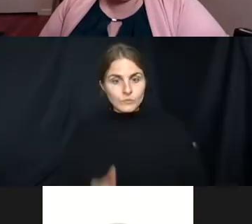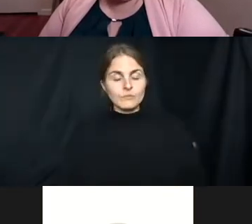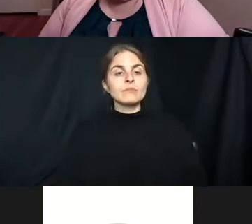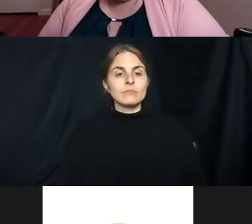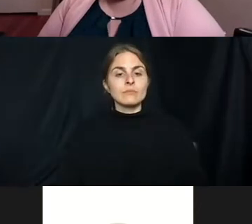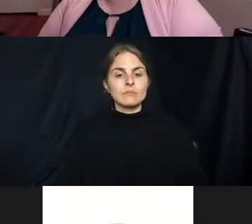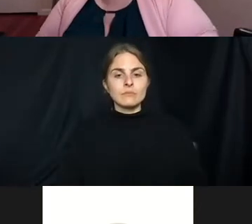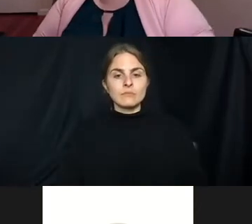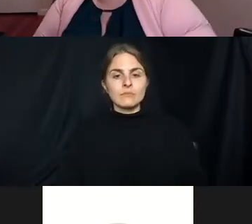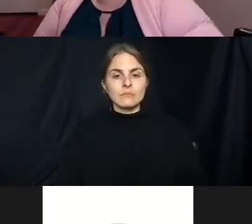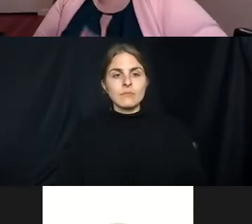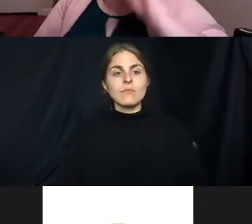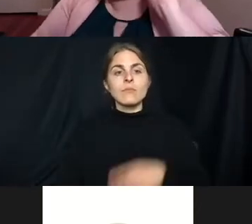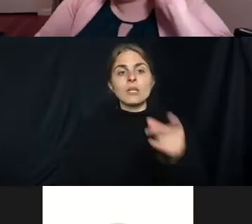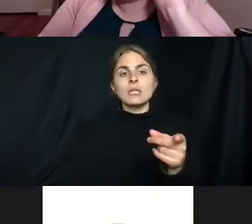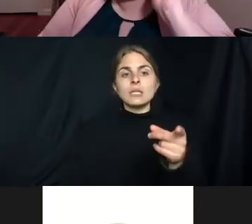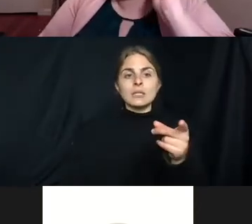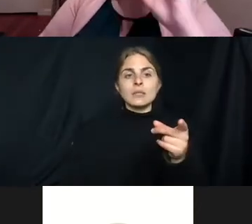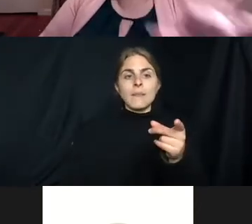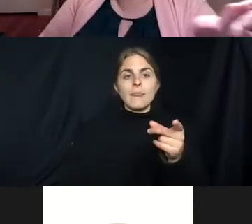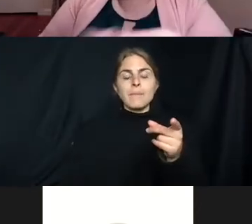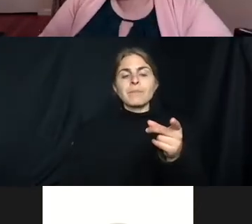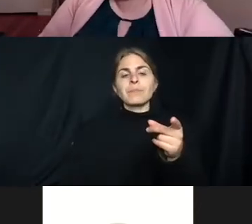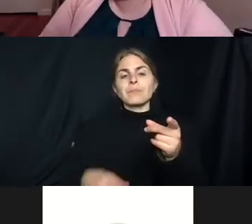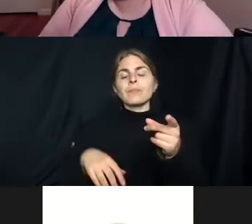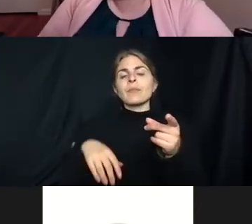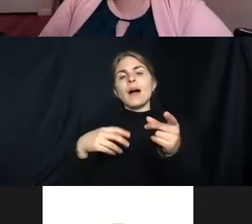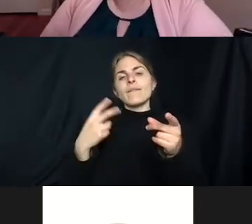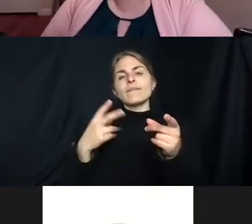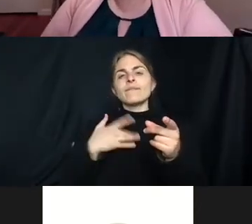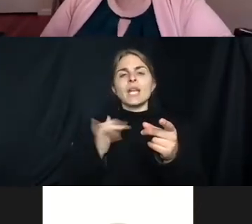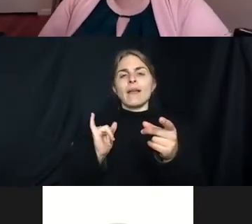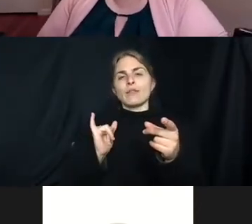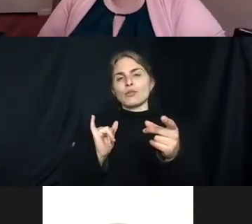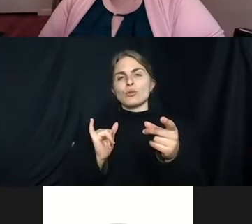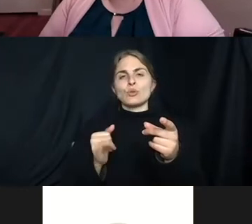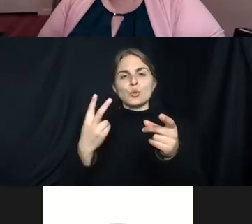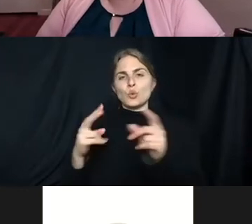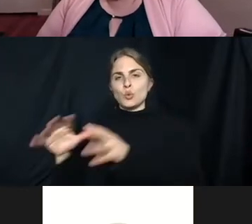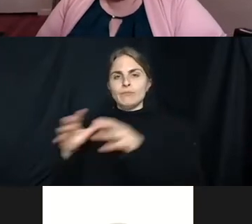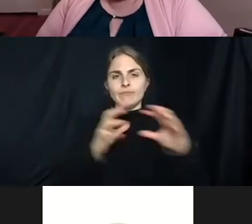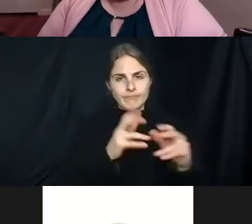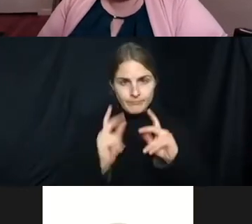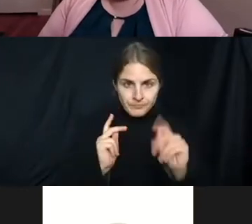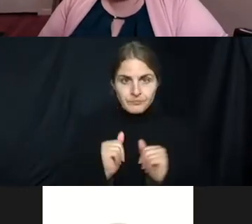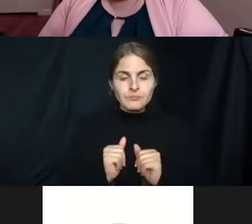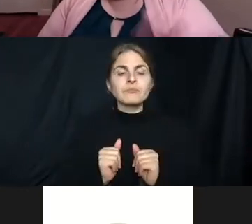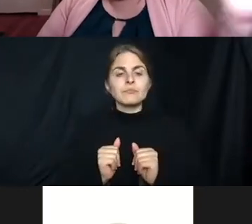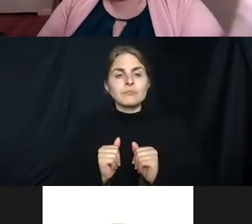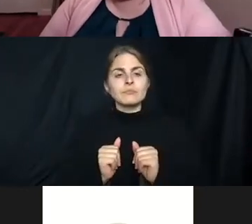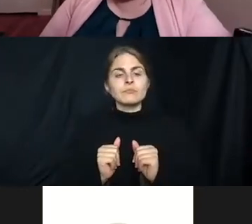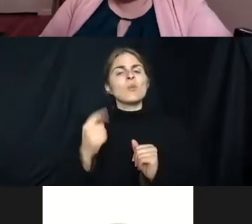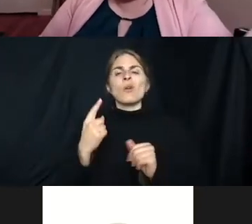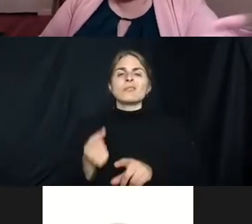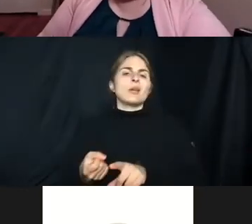Something that I feel like there's two sort of camps of folks, like one is maybe like random